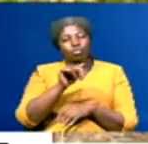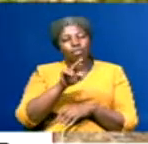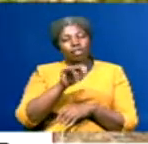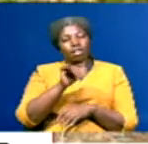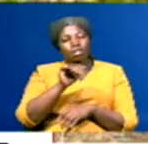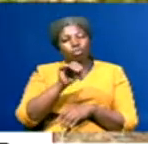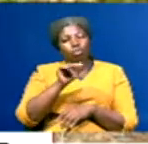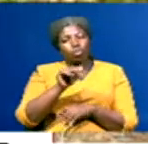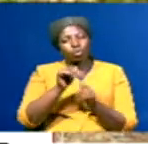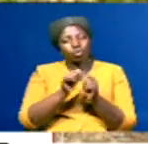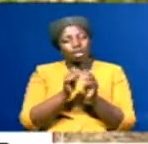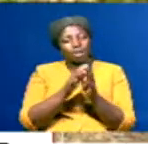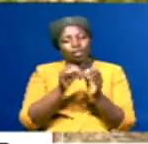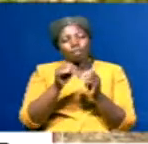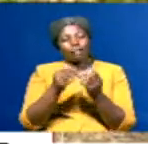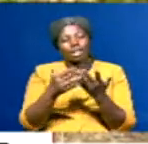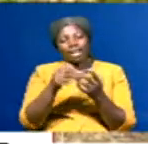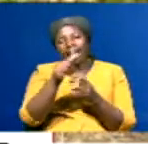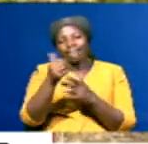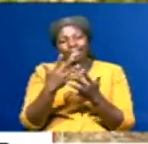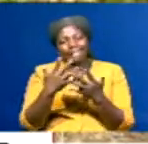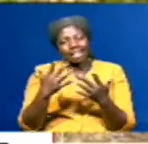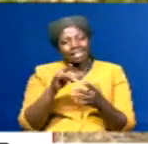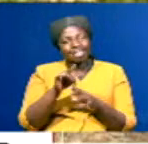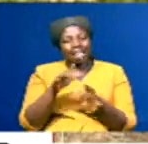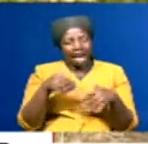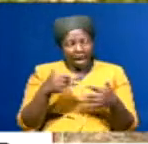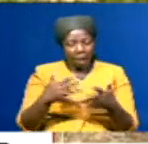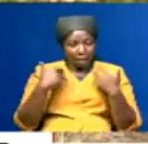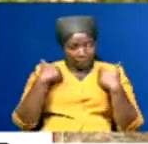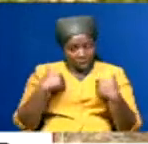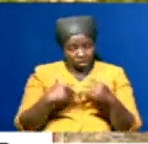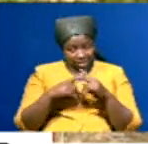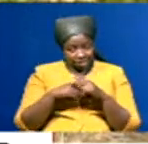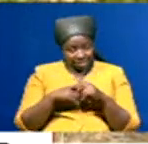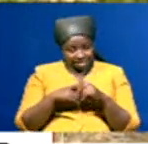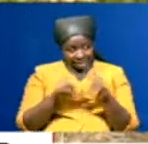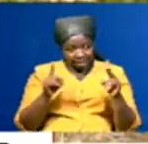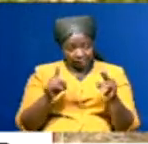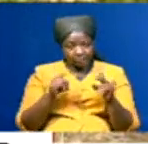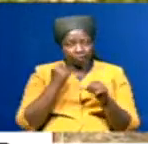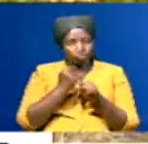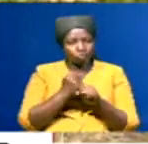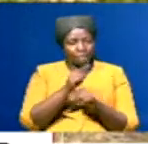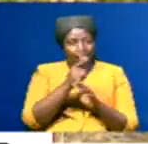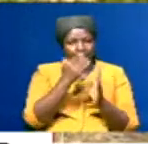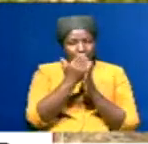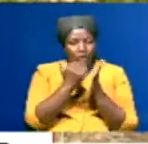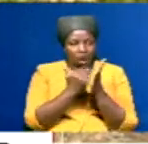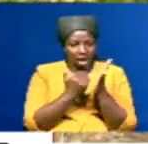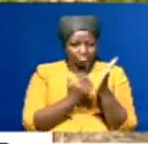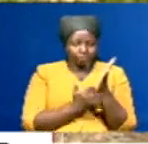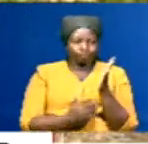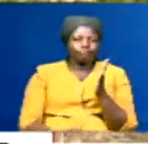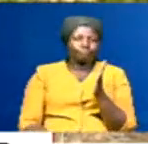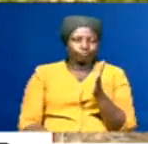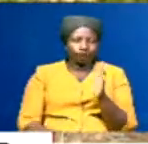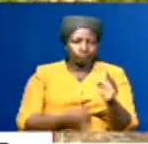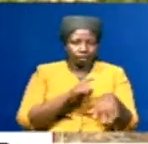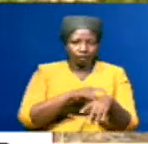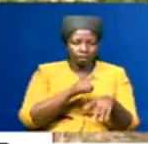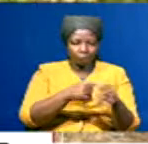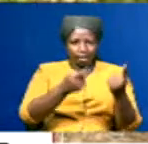And that's how I started doing these programs. When I came